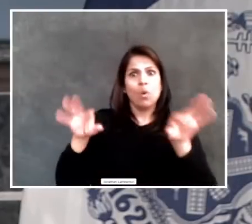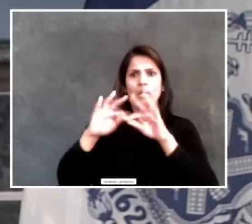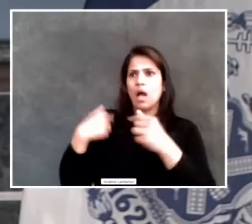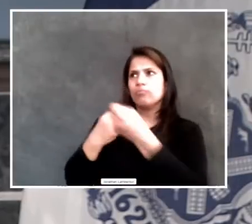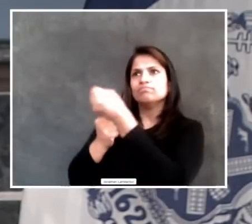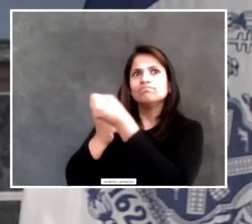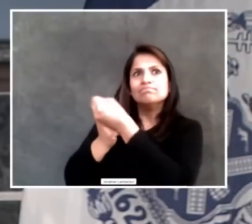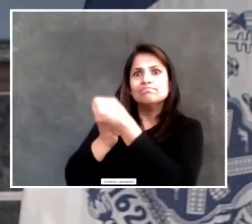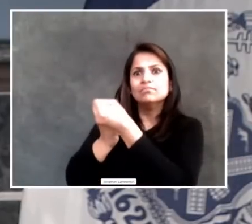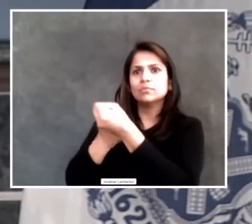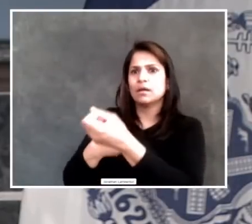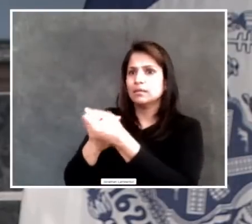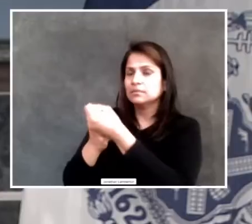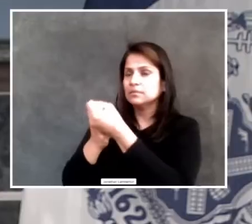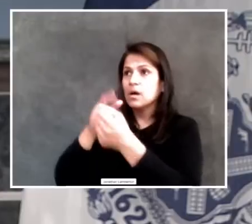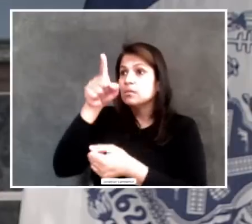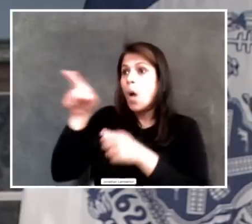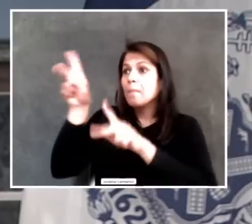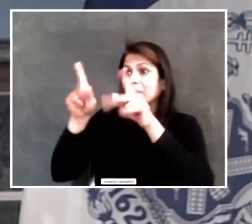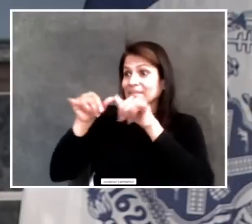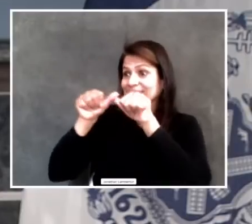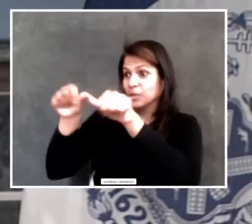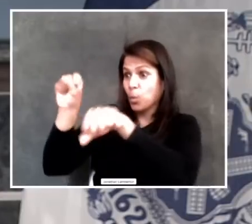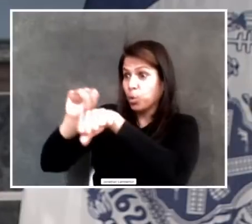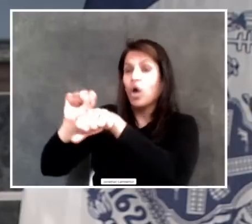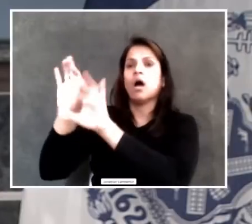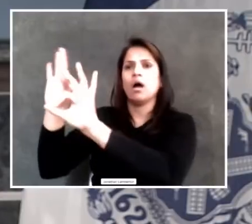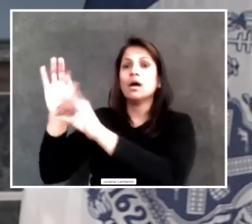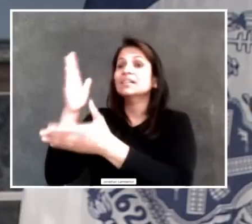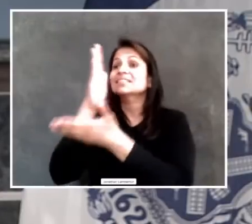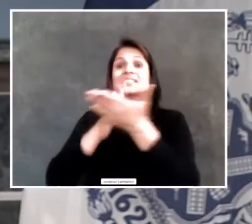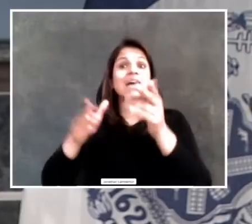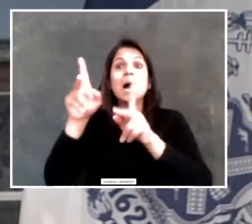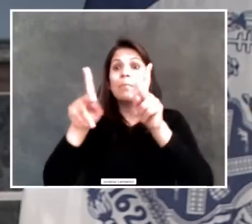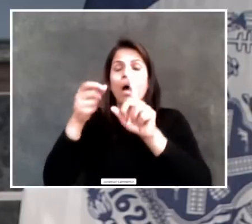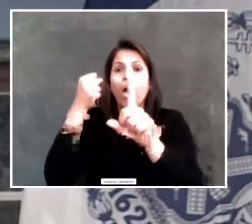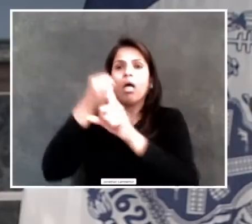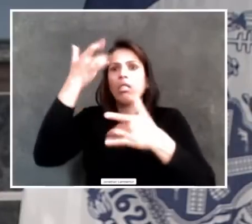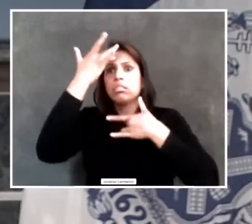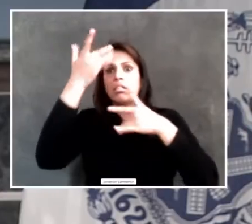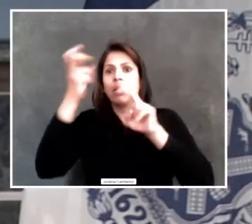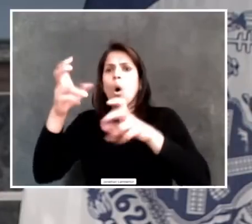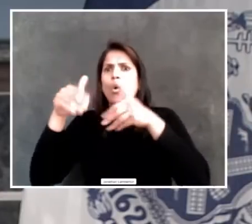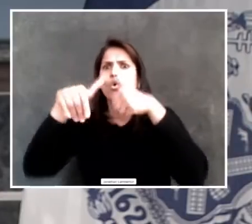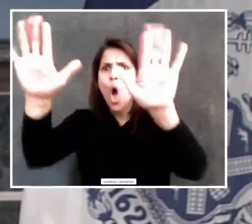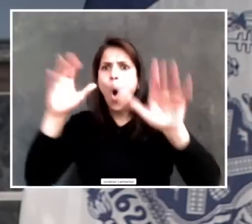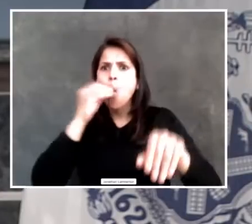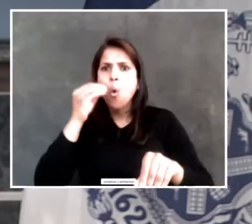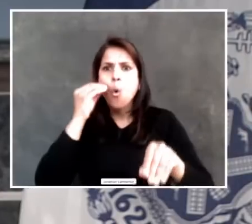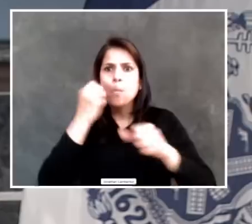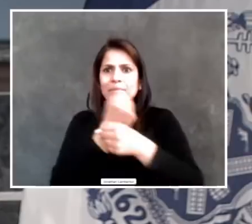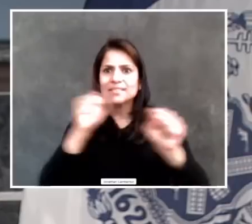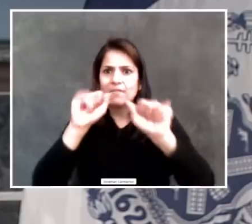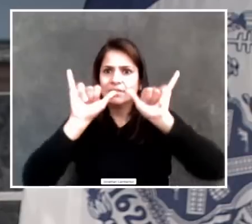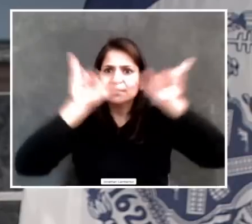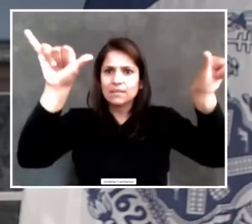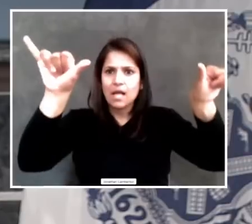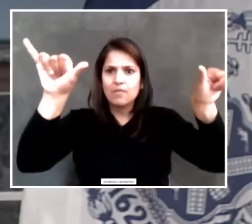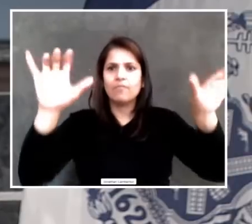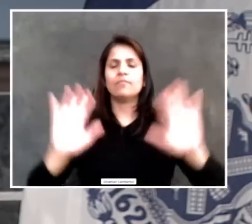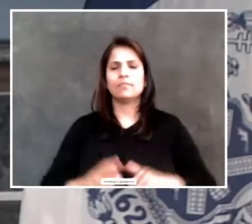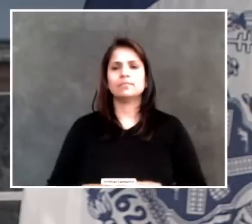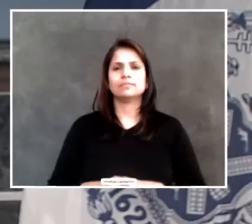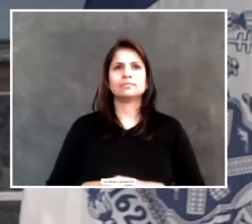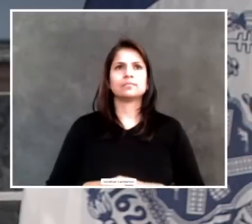critical for everyone. We're trying now to deepen that, take the testing we do have and get to more and more healthcare workers, more and more